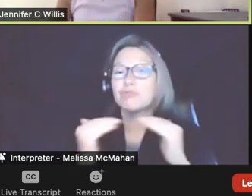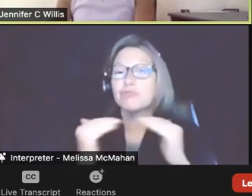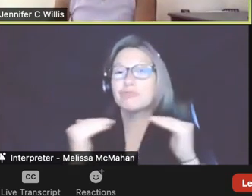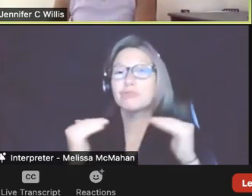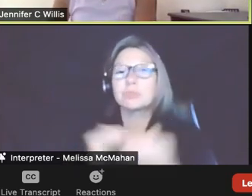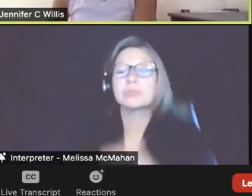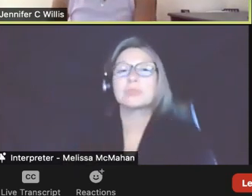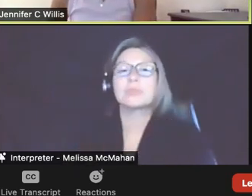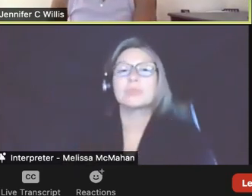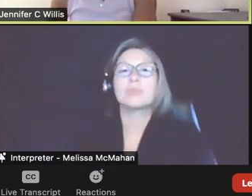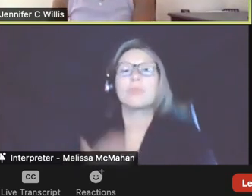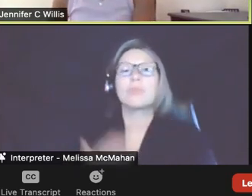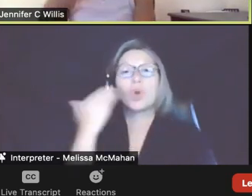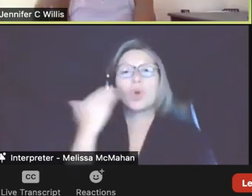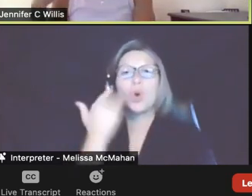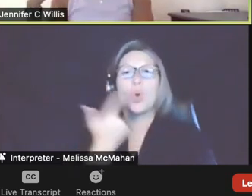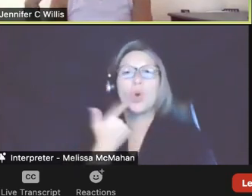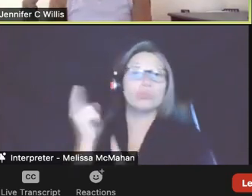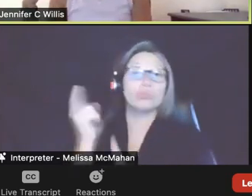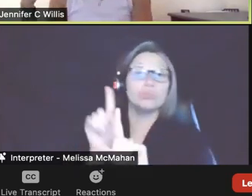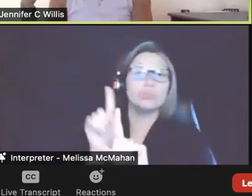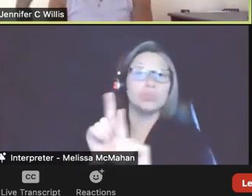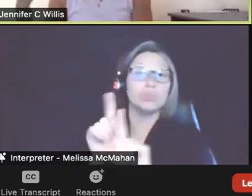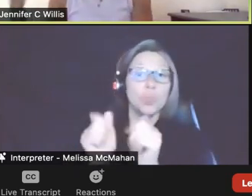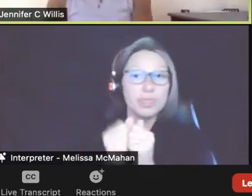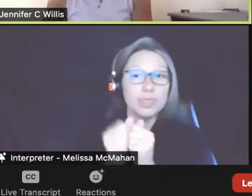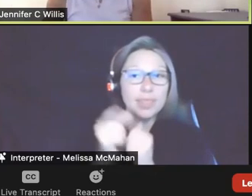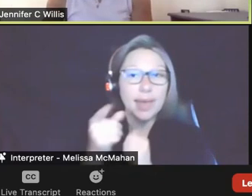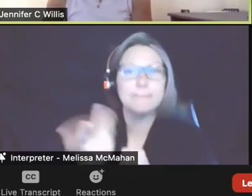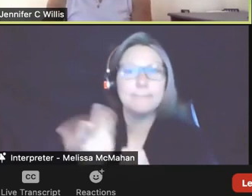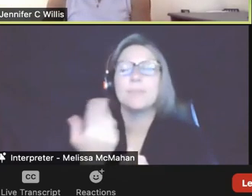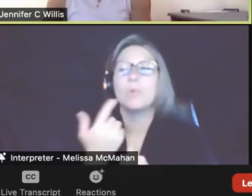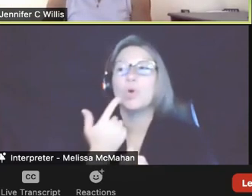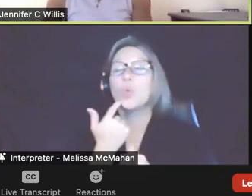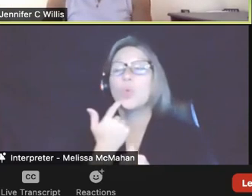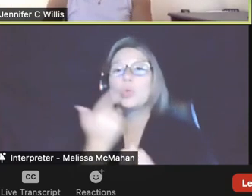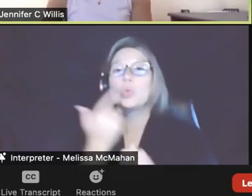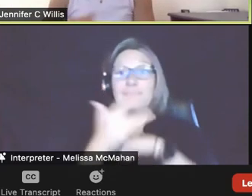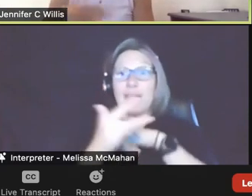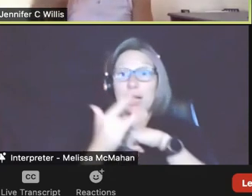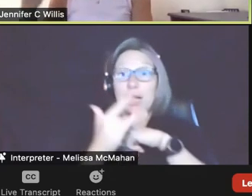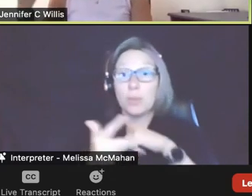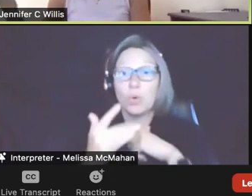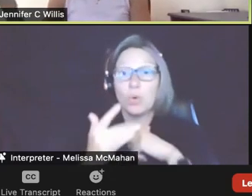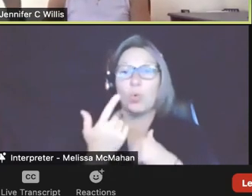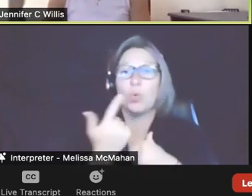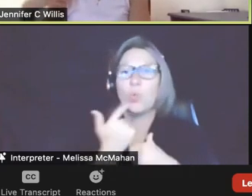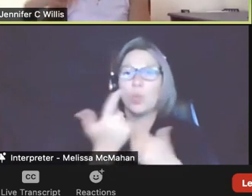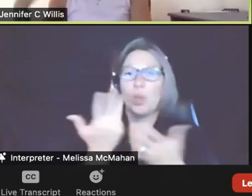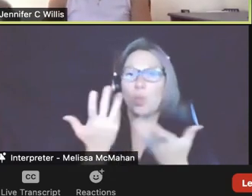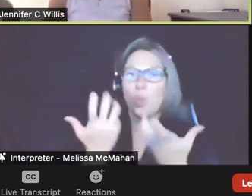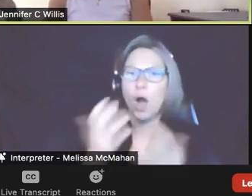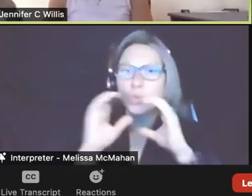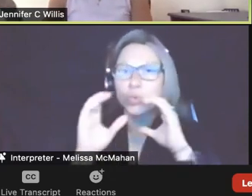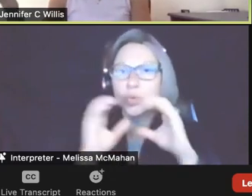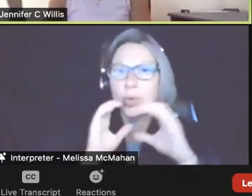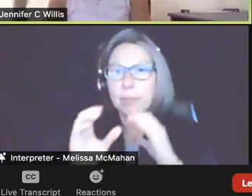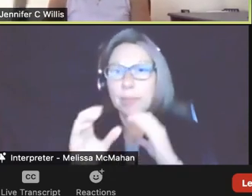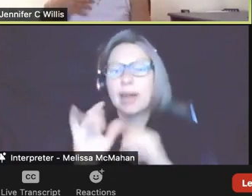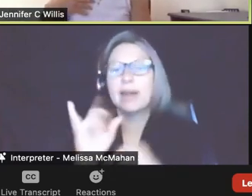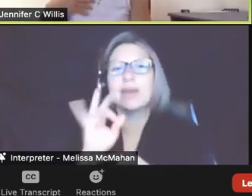Knowing who is with them in the classroom, who is there and available for them to even want to communicate with. When people leave or enter or